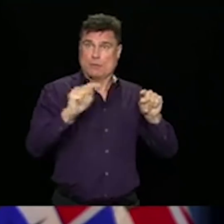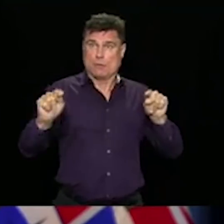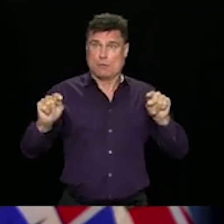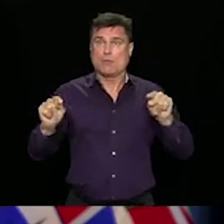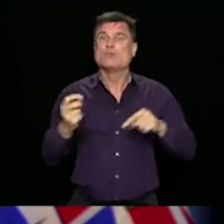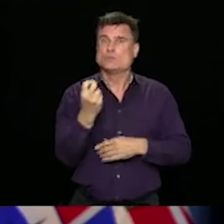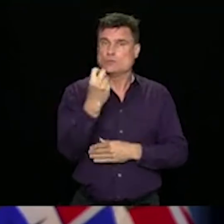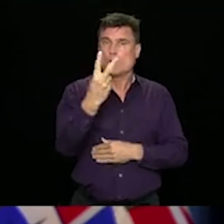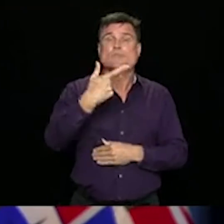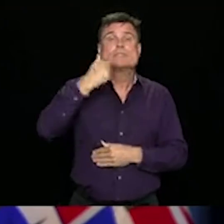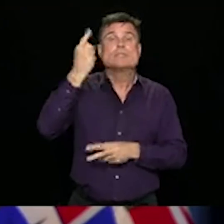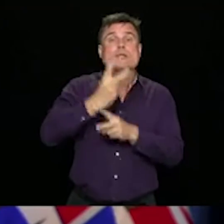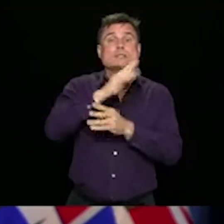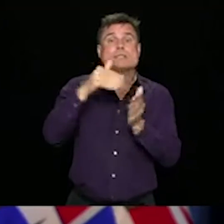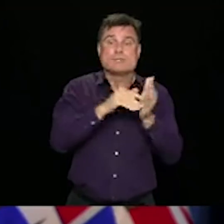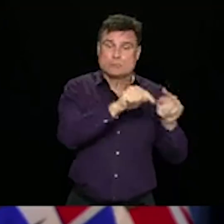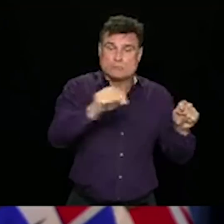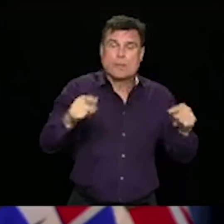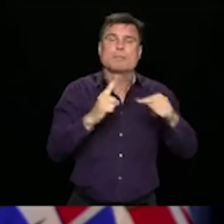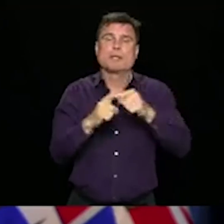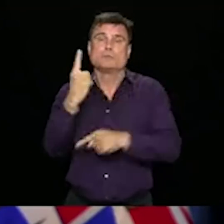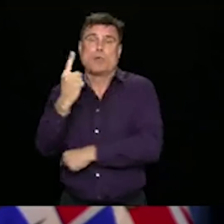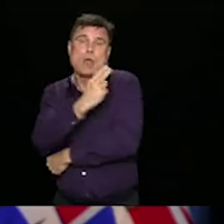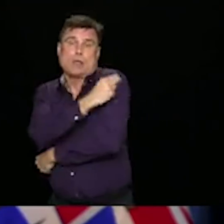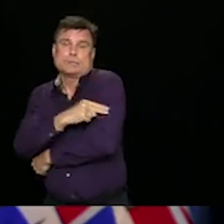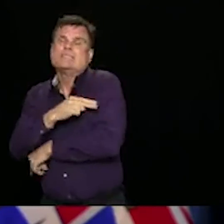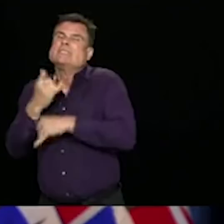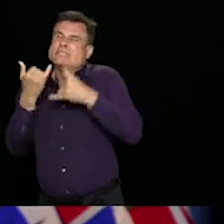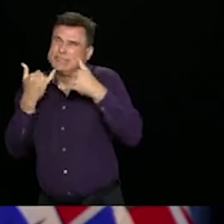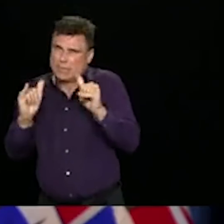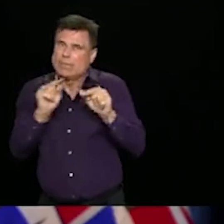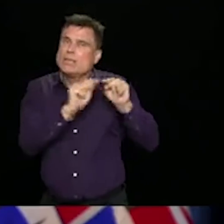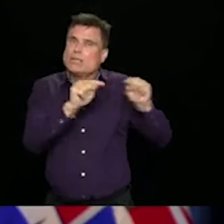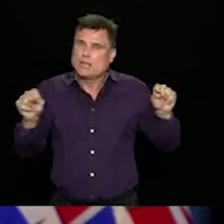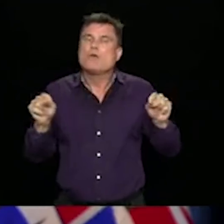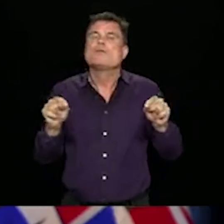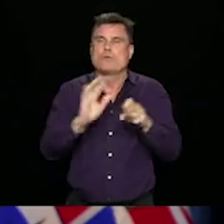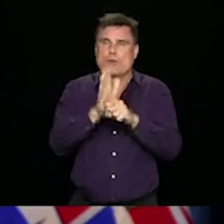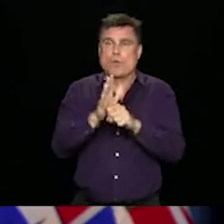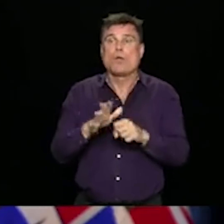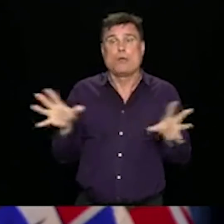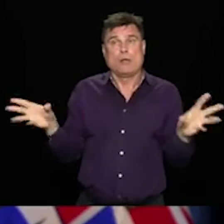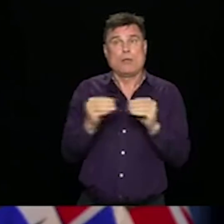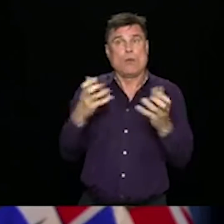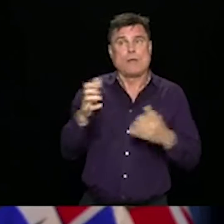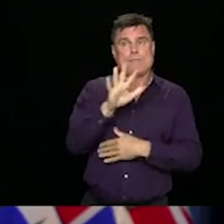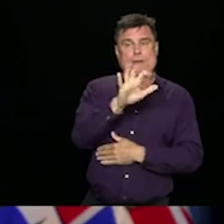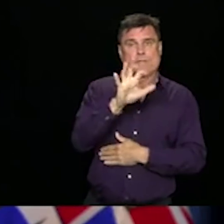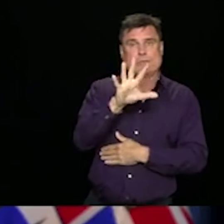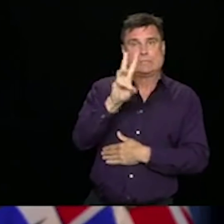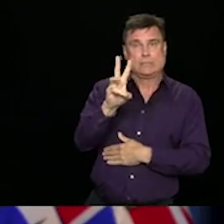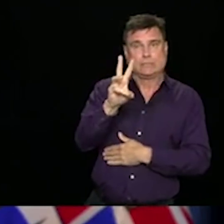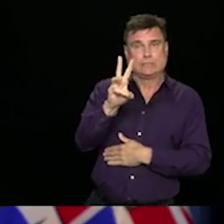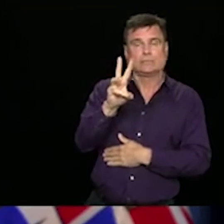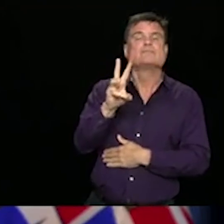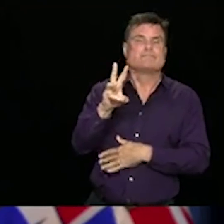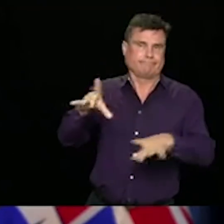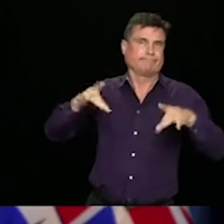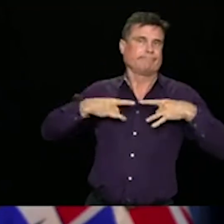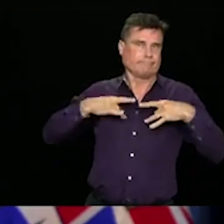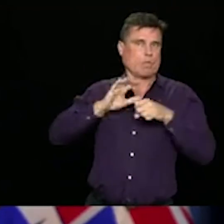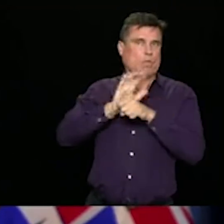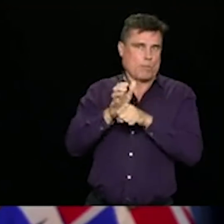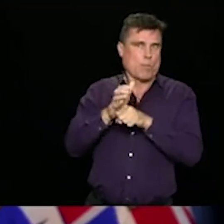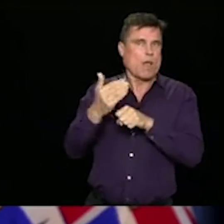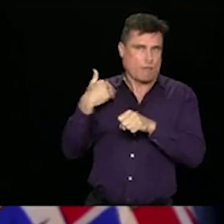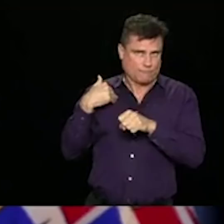have 556 cases associated with our healthcare facility outbreaks, and